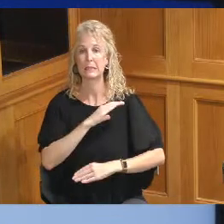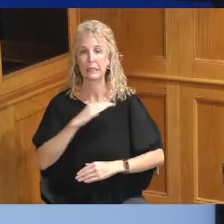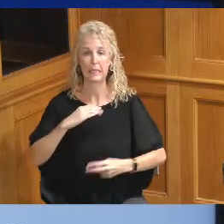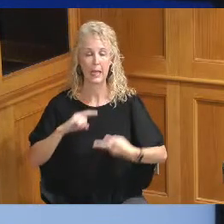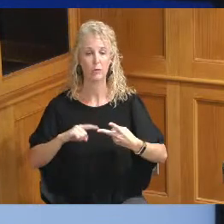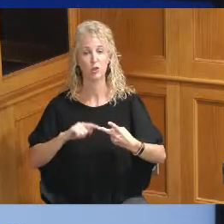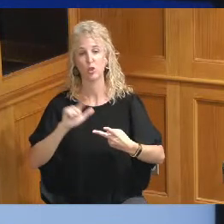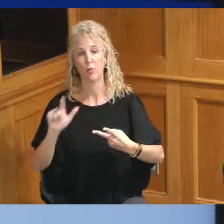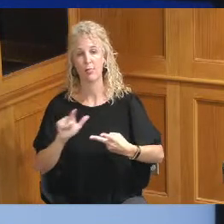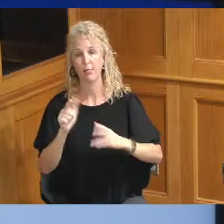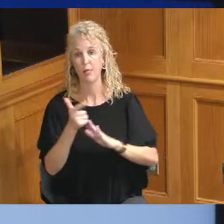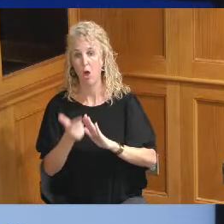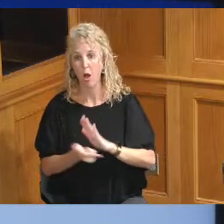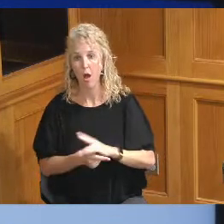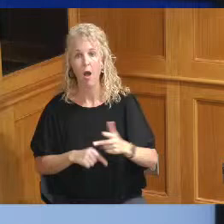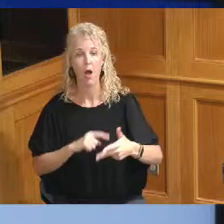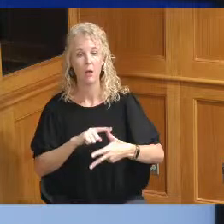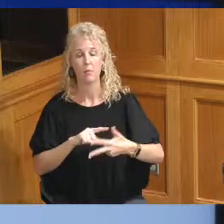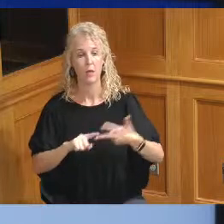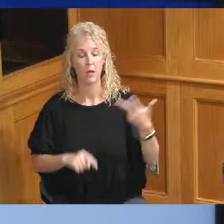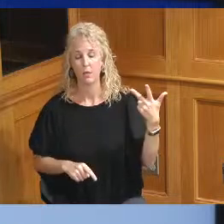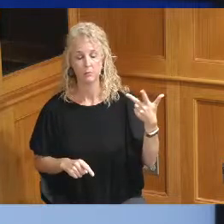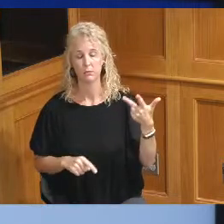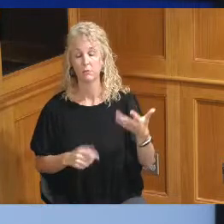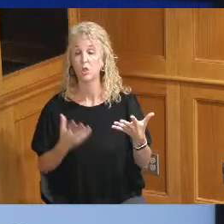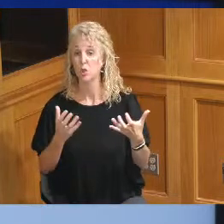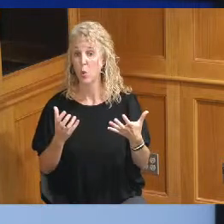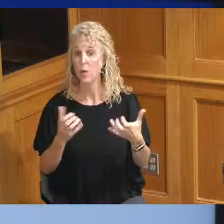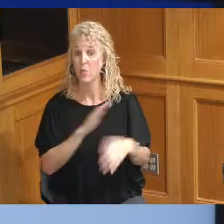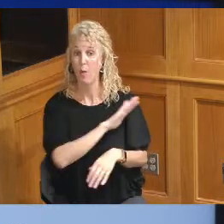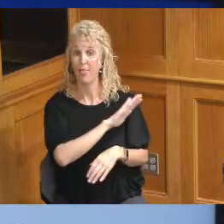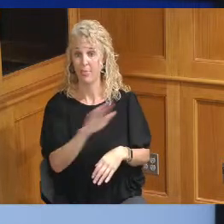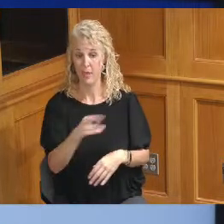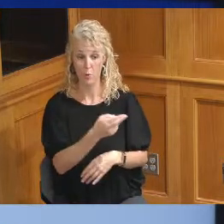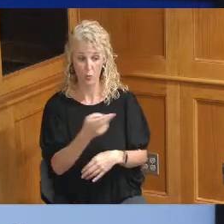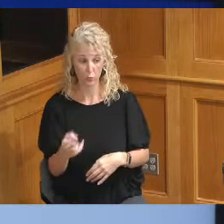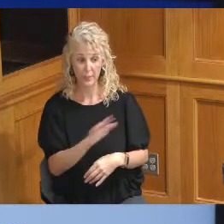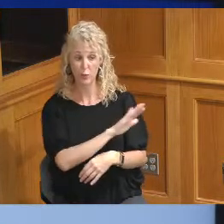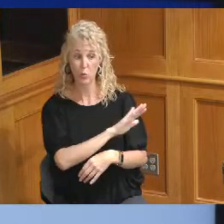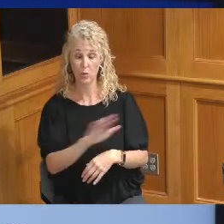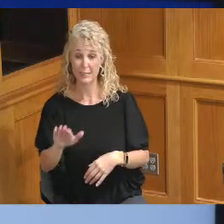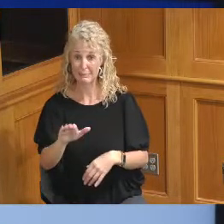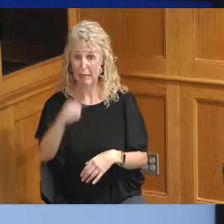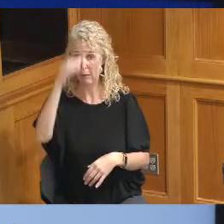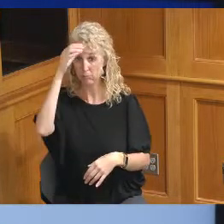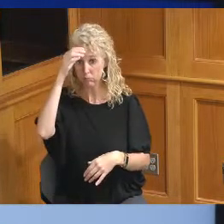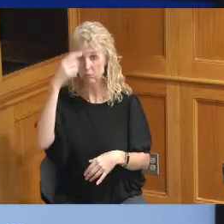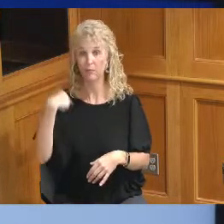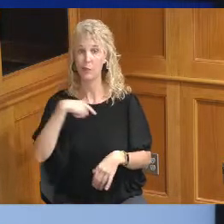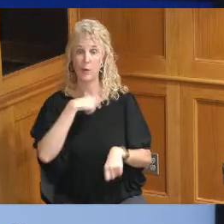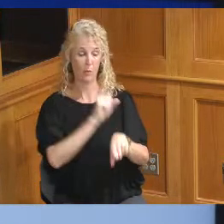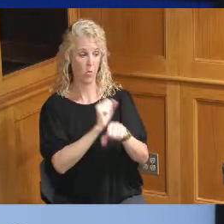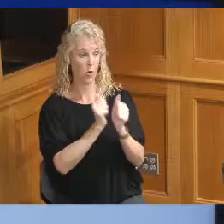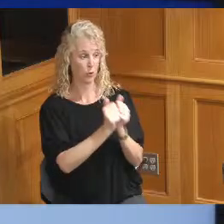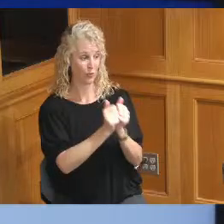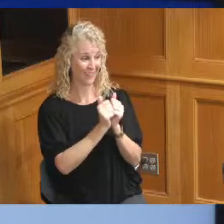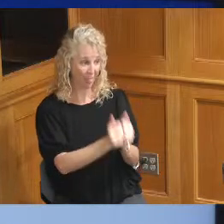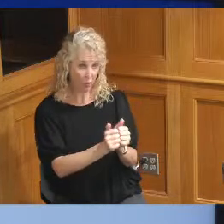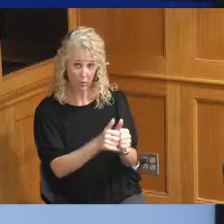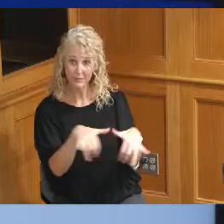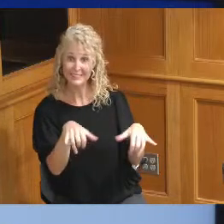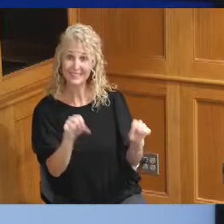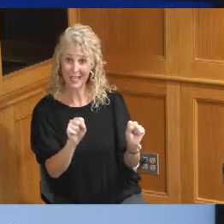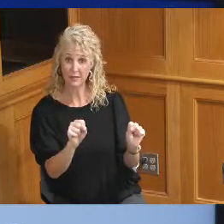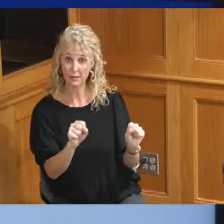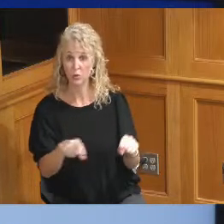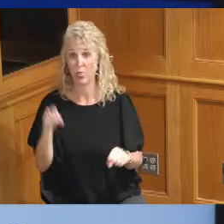Public Library, Great Parks. We wanted to make sure that we could have them engage in this process so we can bridge any potential gaps. And so what you have in